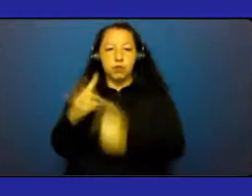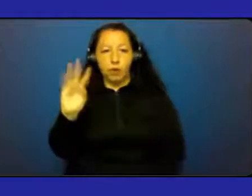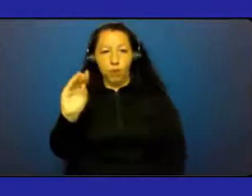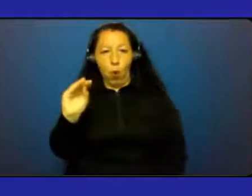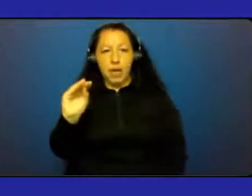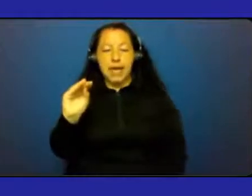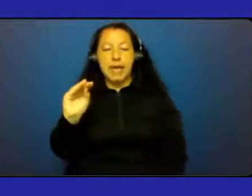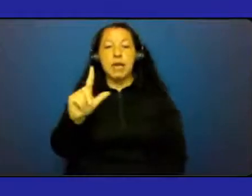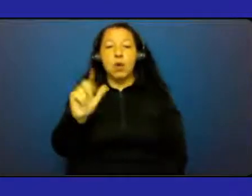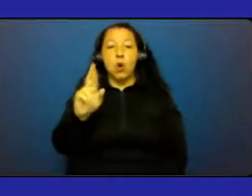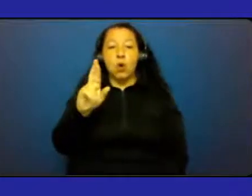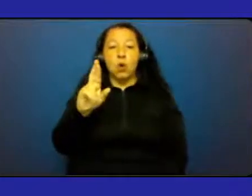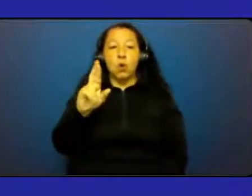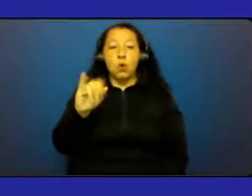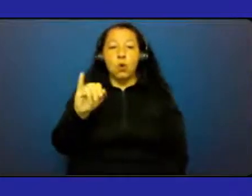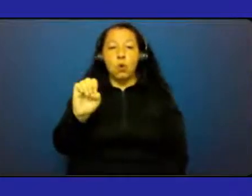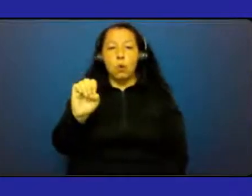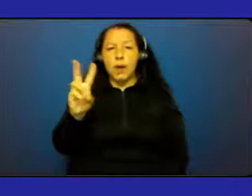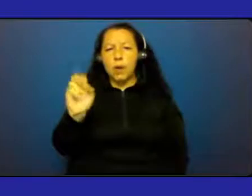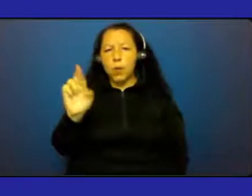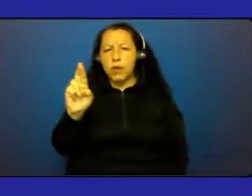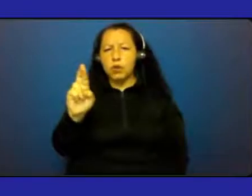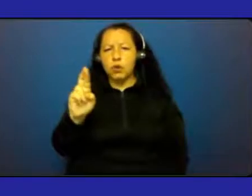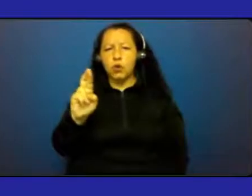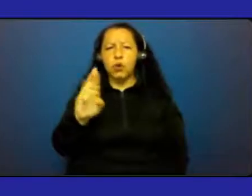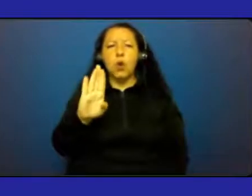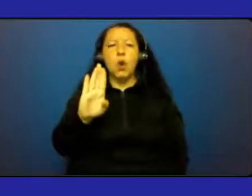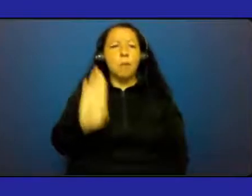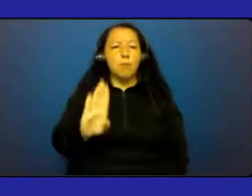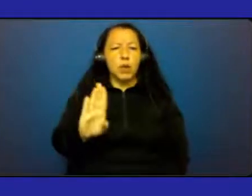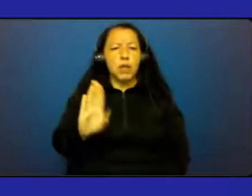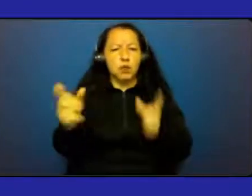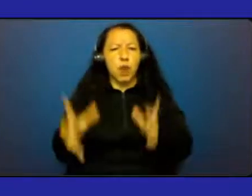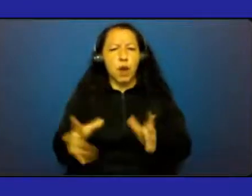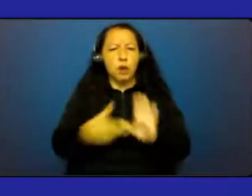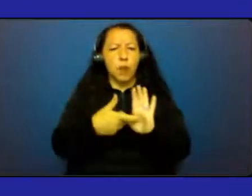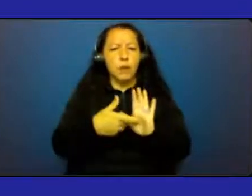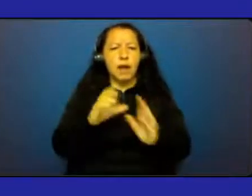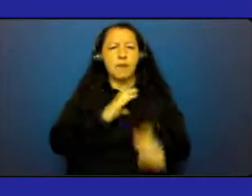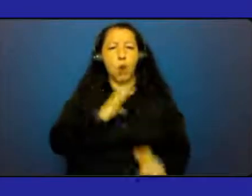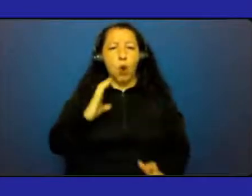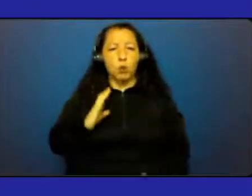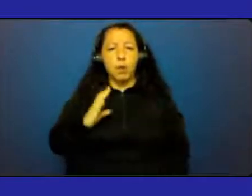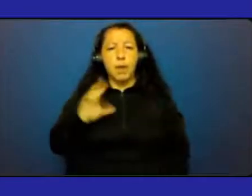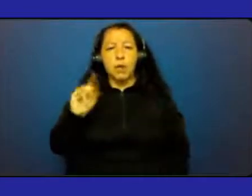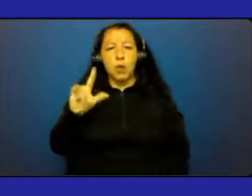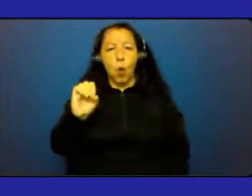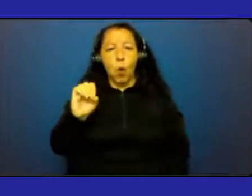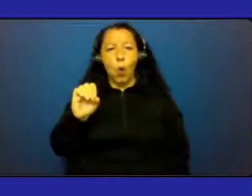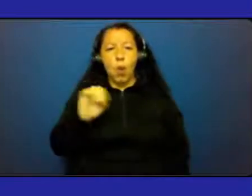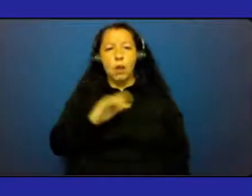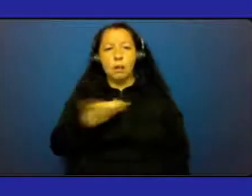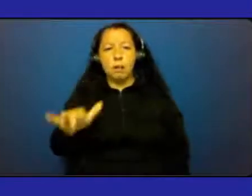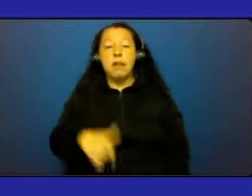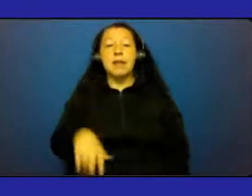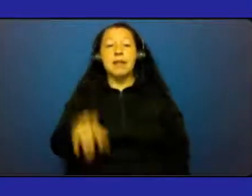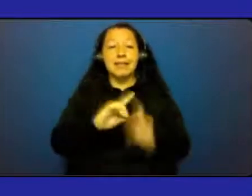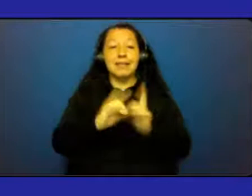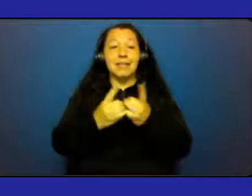Lori Windsor, Brooklyn Director representing Congresswoman Nicole Malliotakis, District